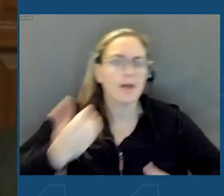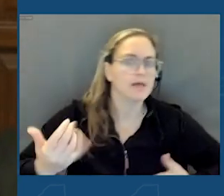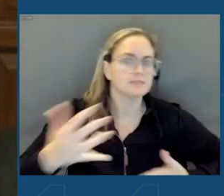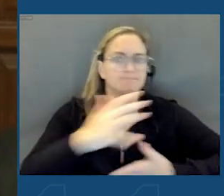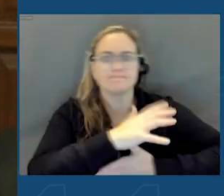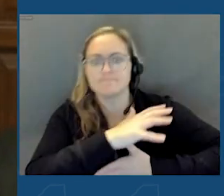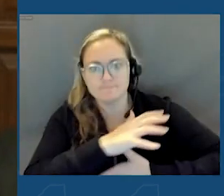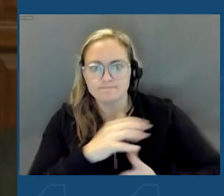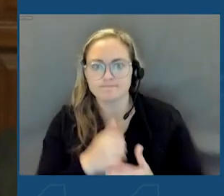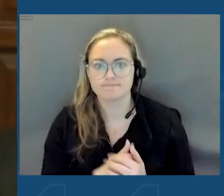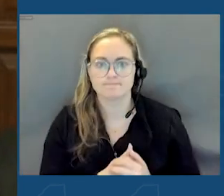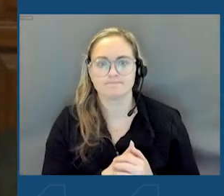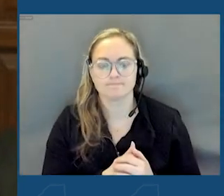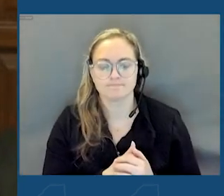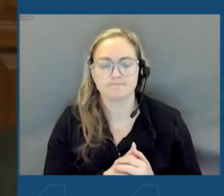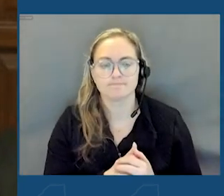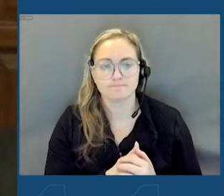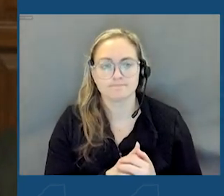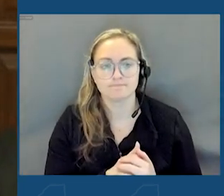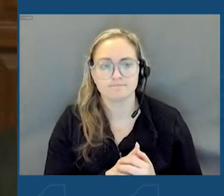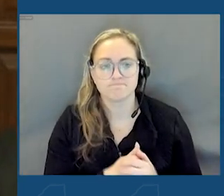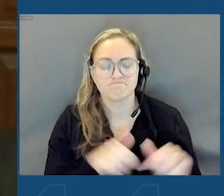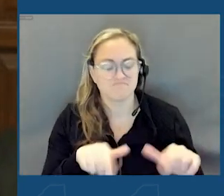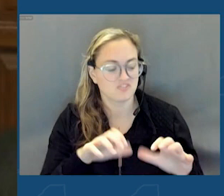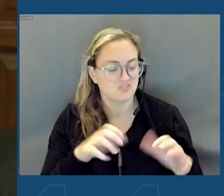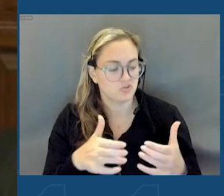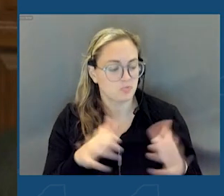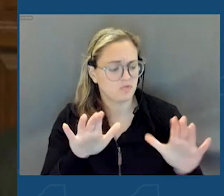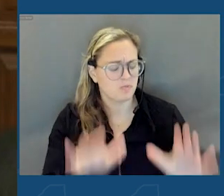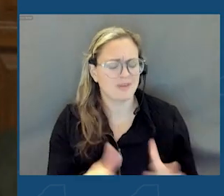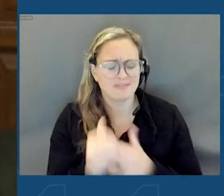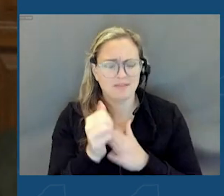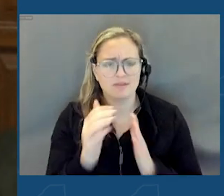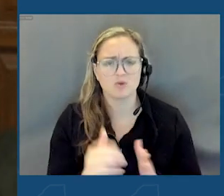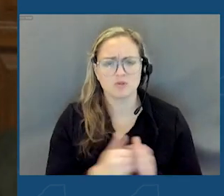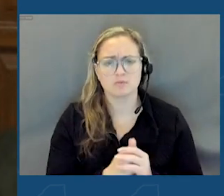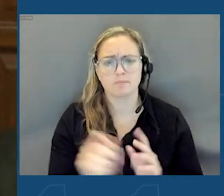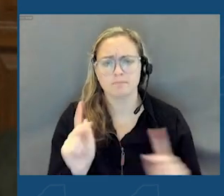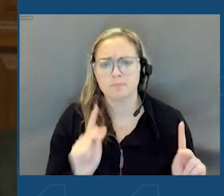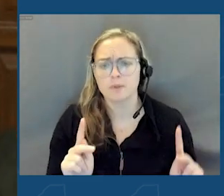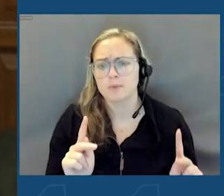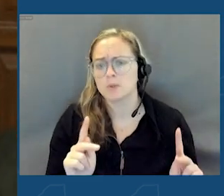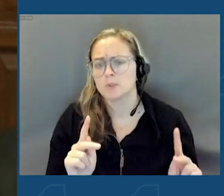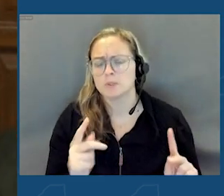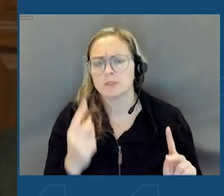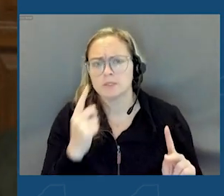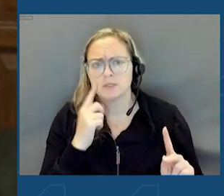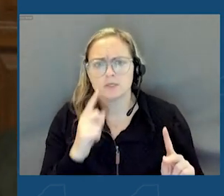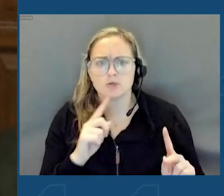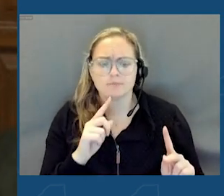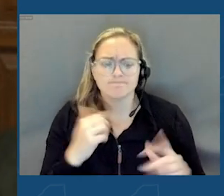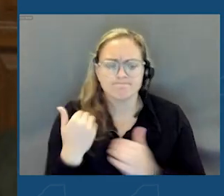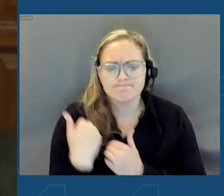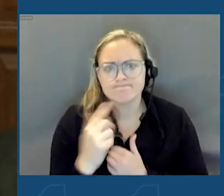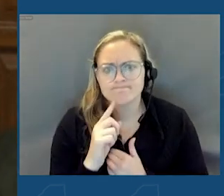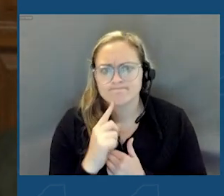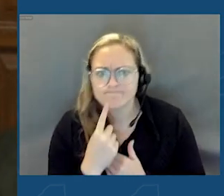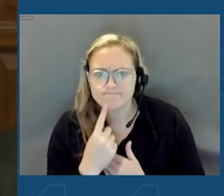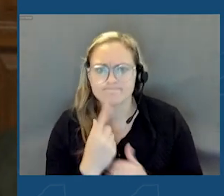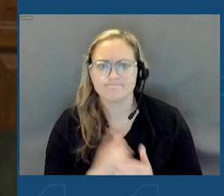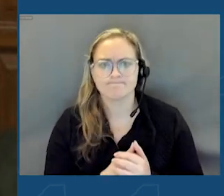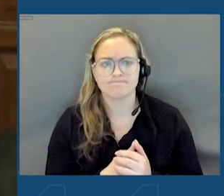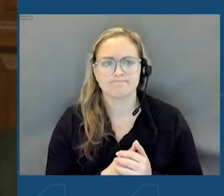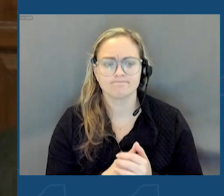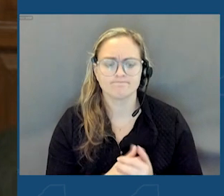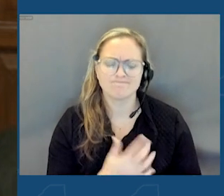And this group of extraordinary leaders, people who take their responsibilities so seriously and have the heart